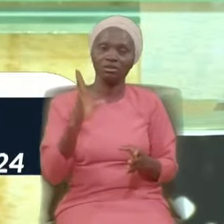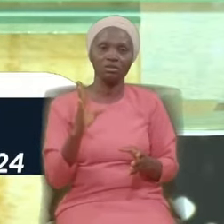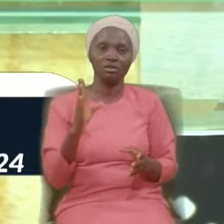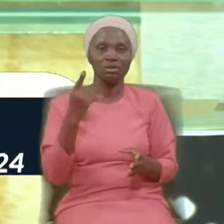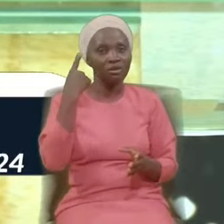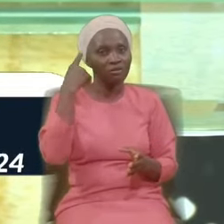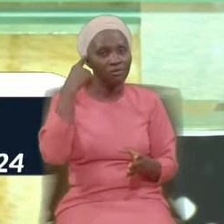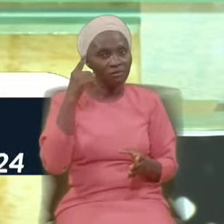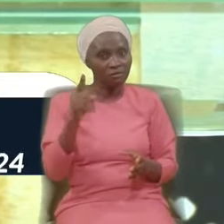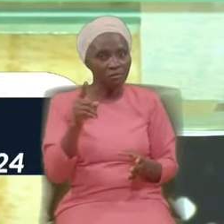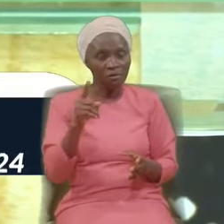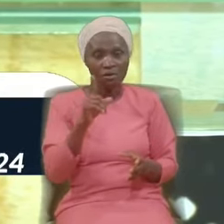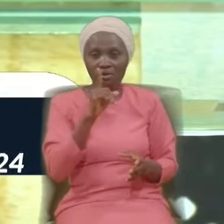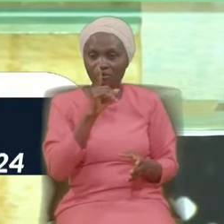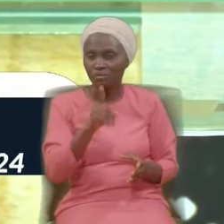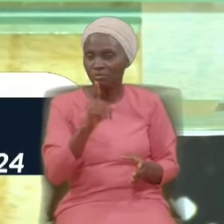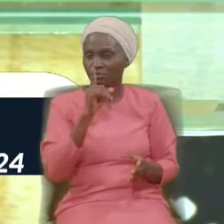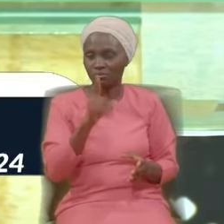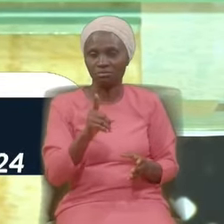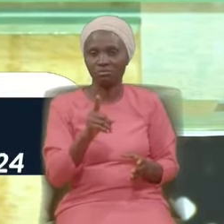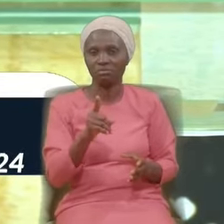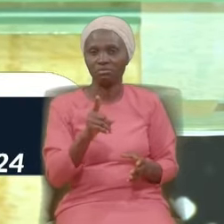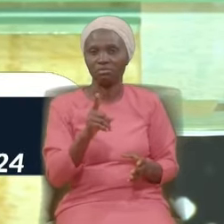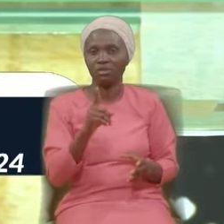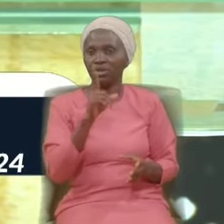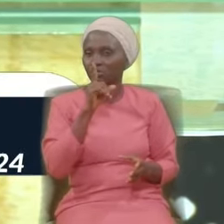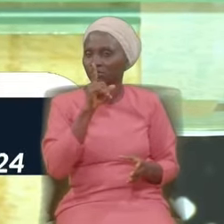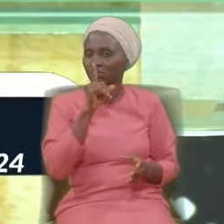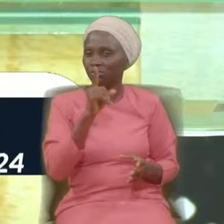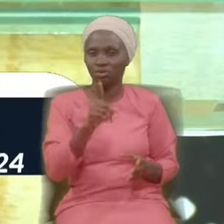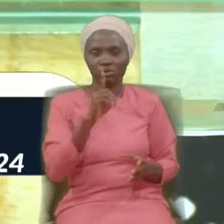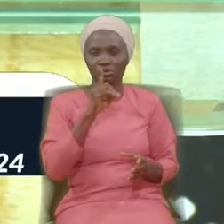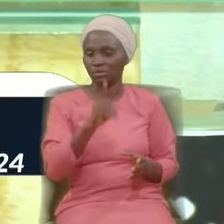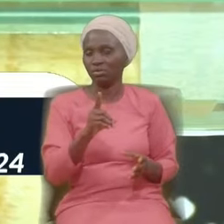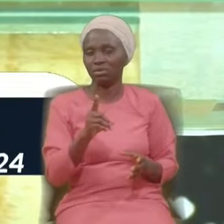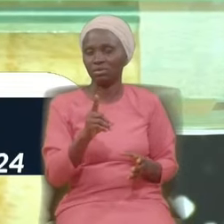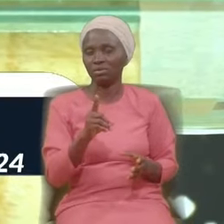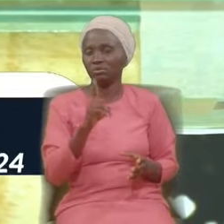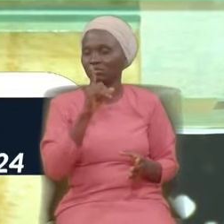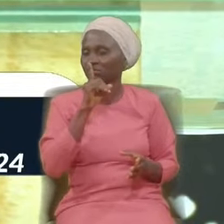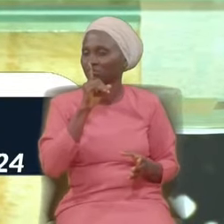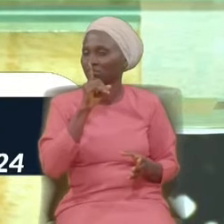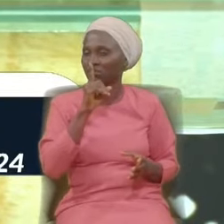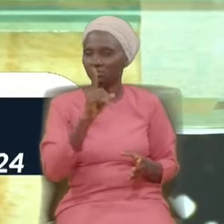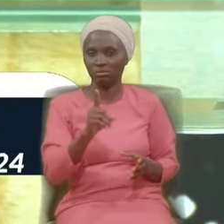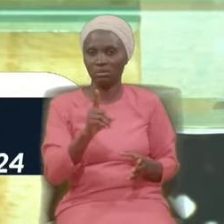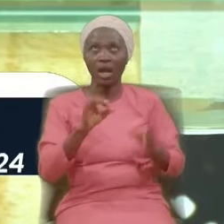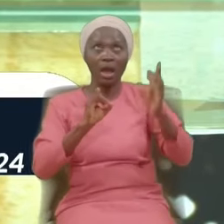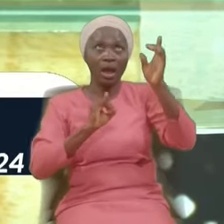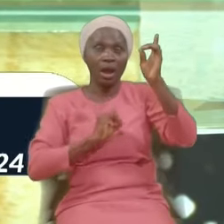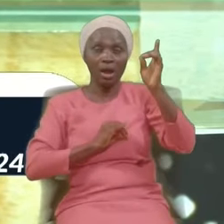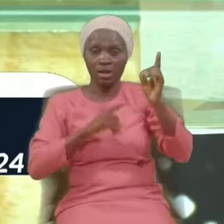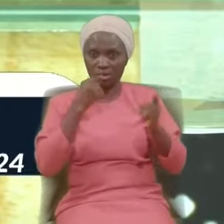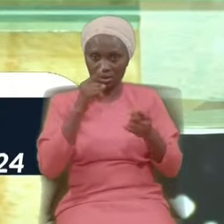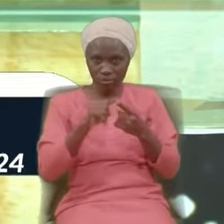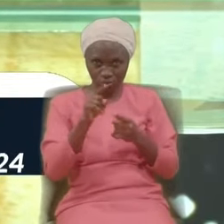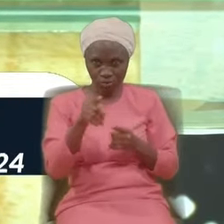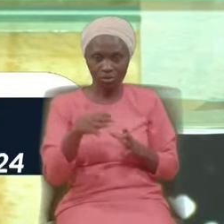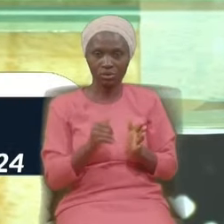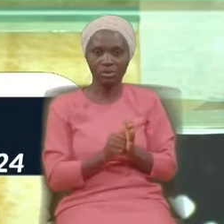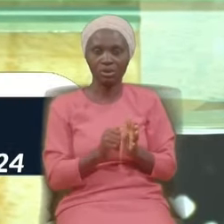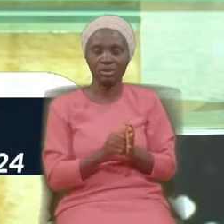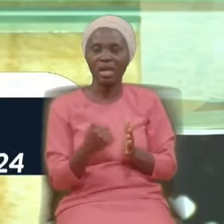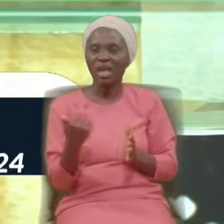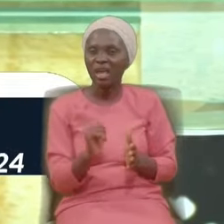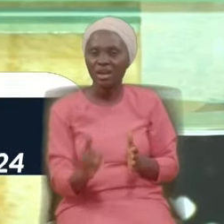assuredly, truly, certainly, I say unto you, that